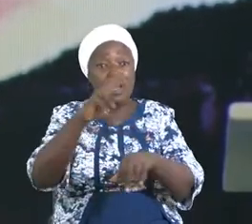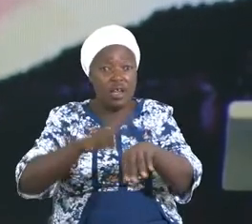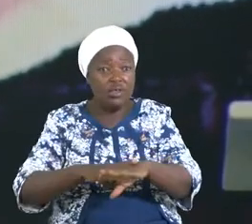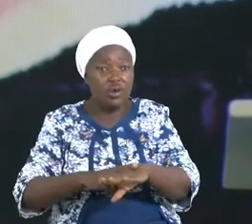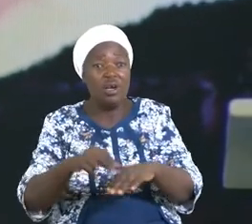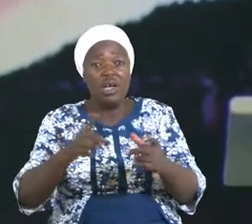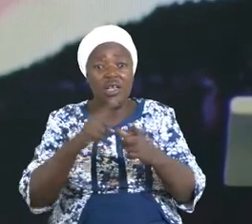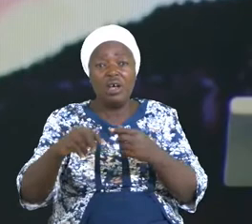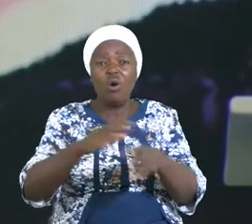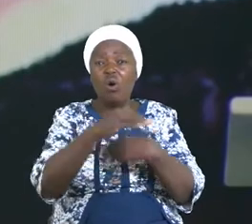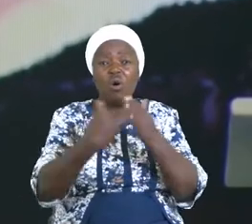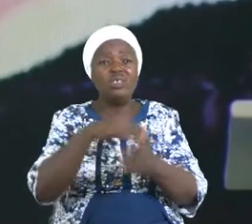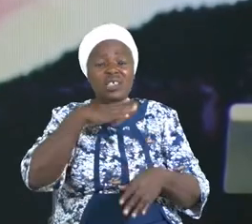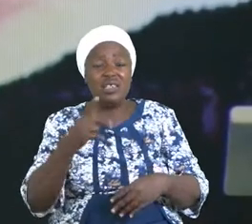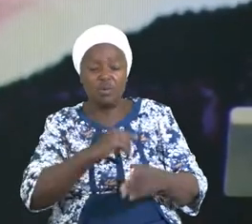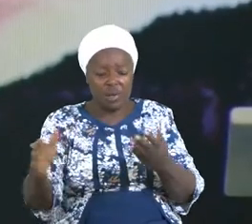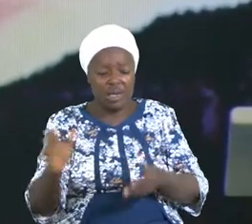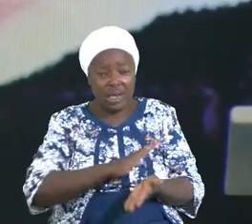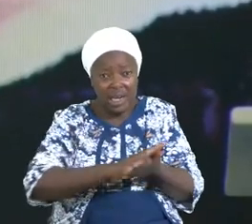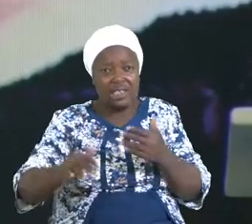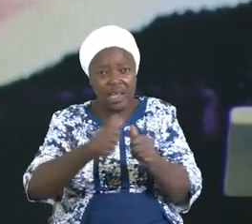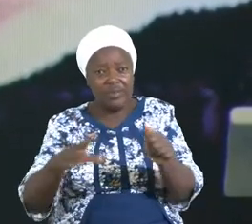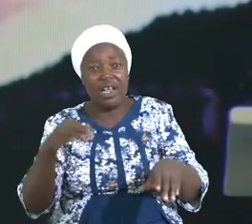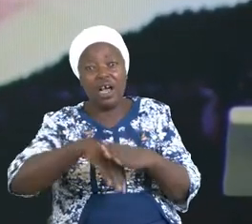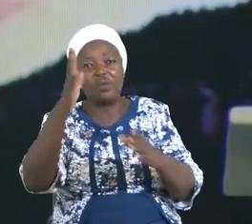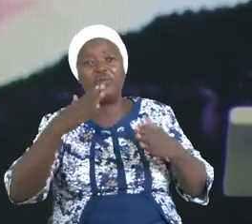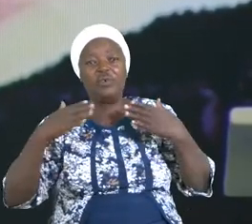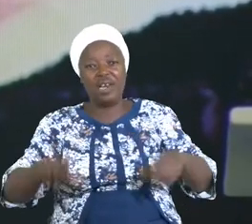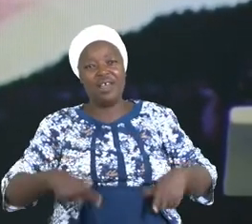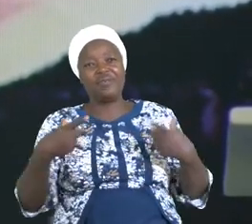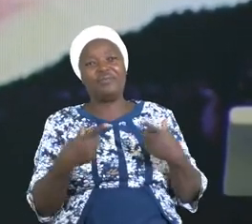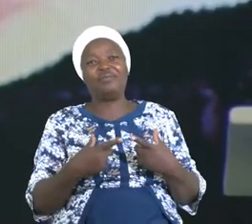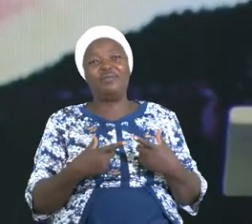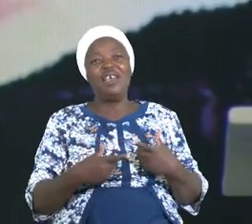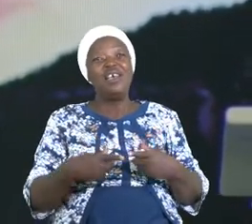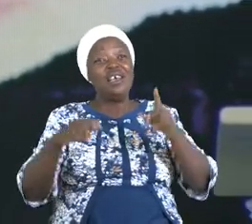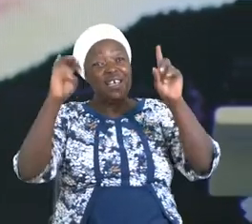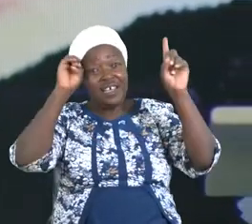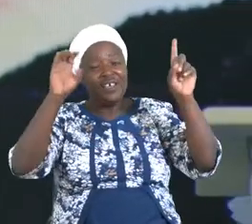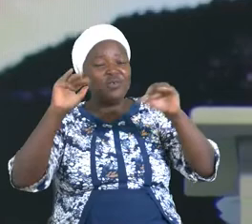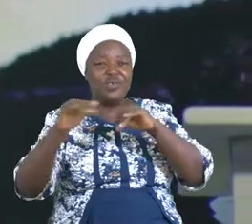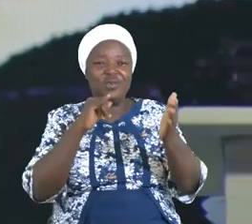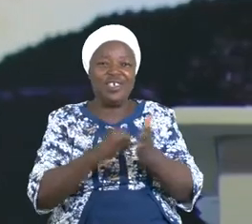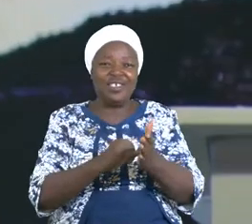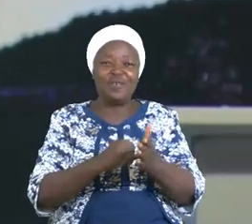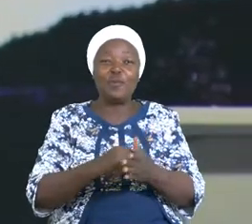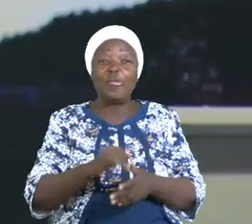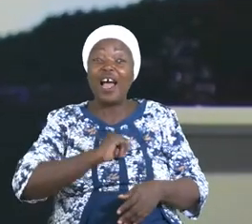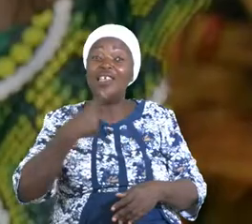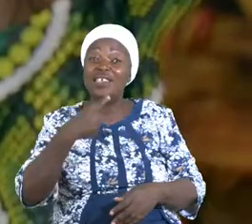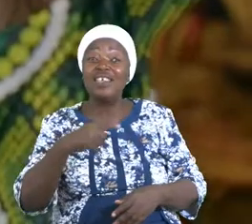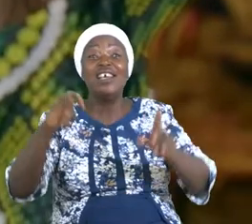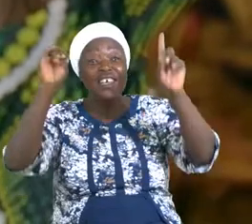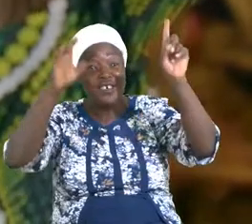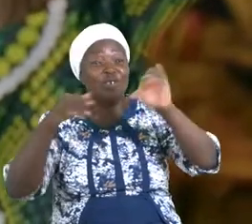cleanse everything out of your life. He will do it. I said he will do